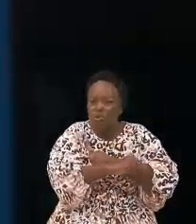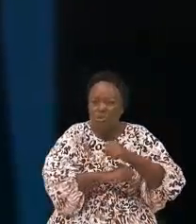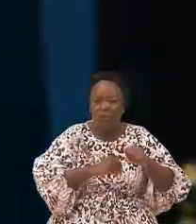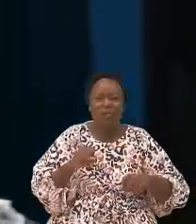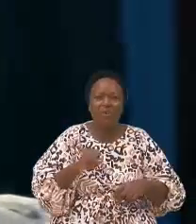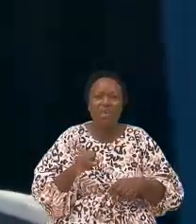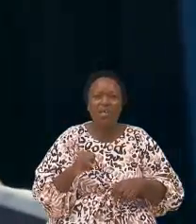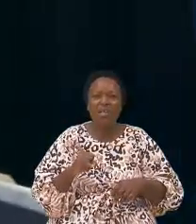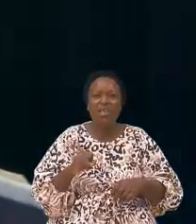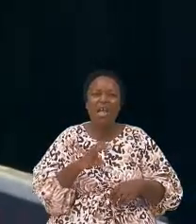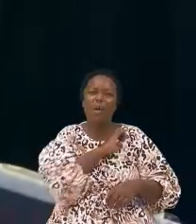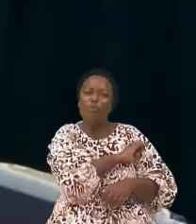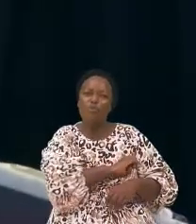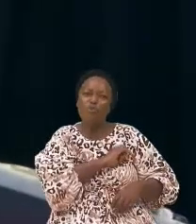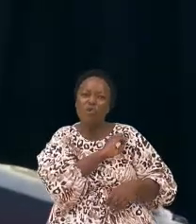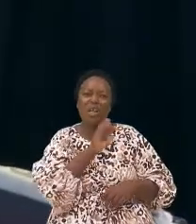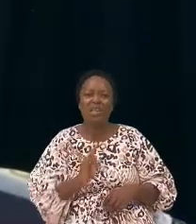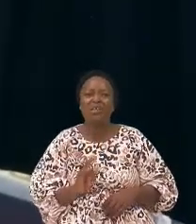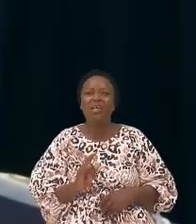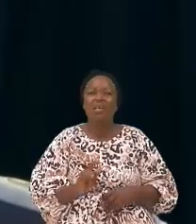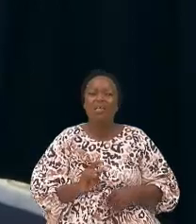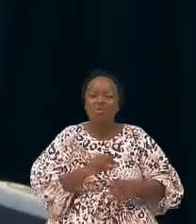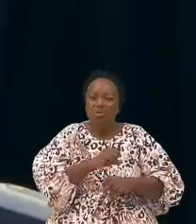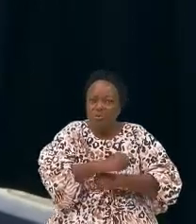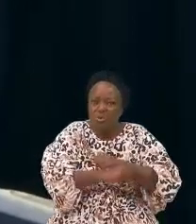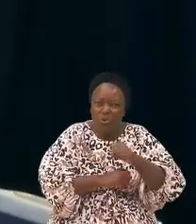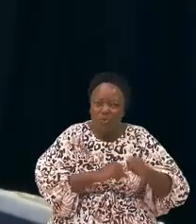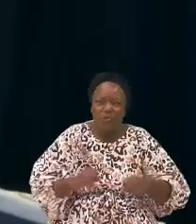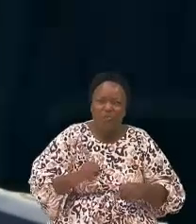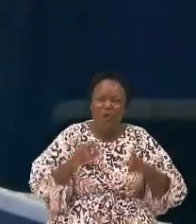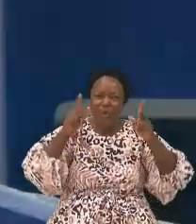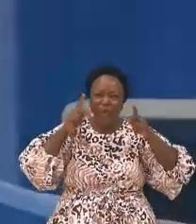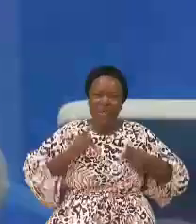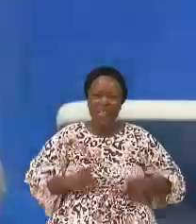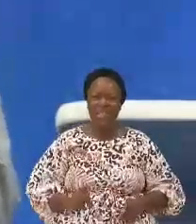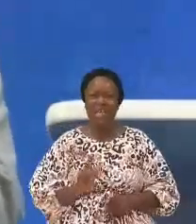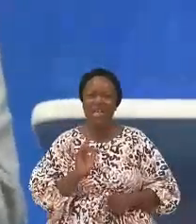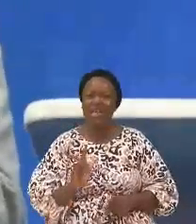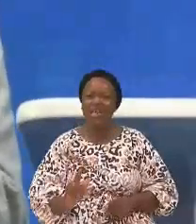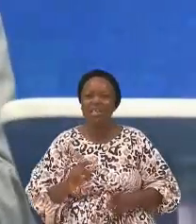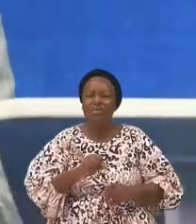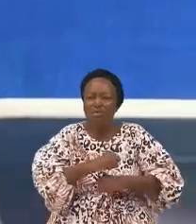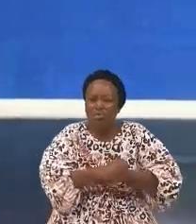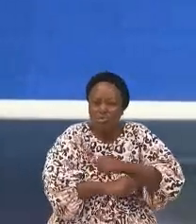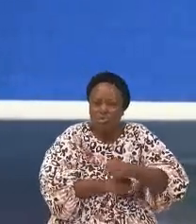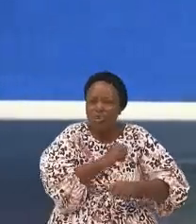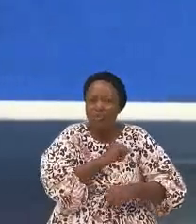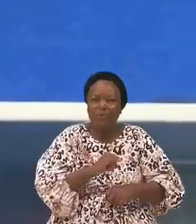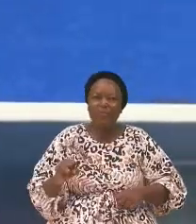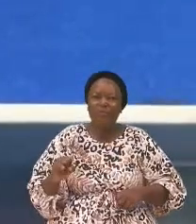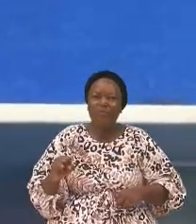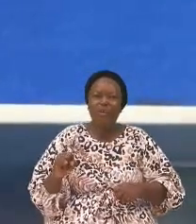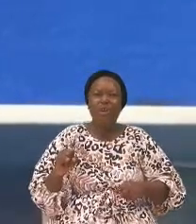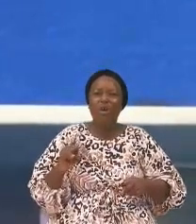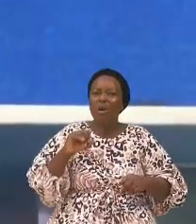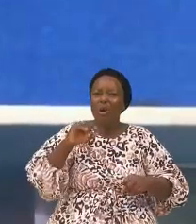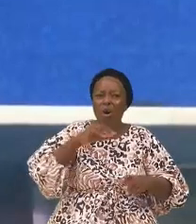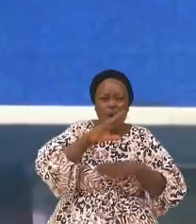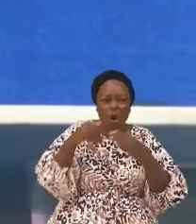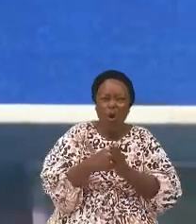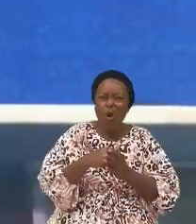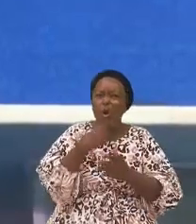takes away your suffering. Suffering emotionally. Suffering